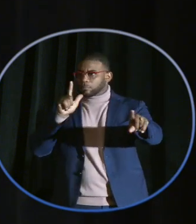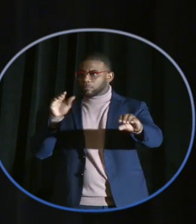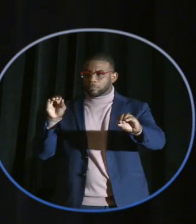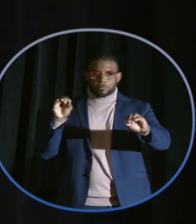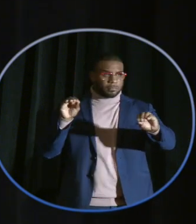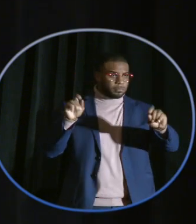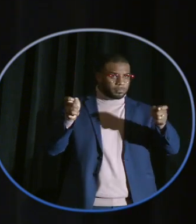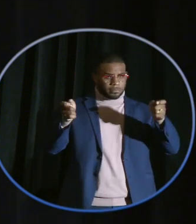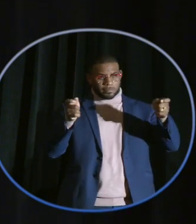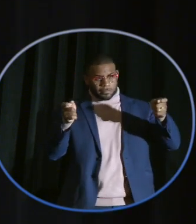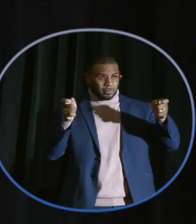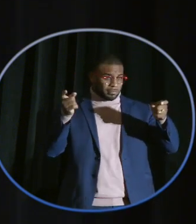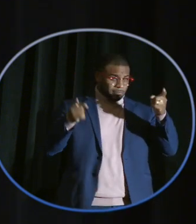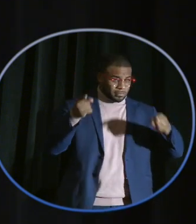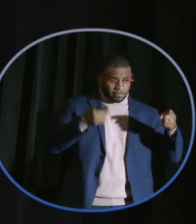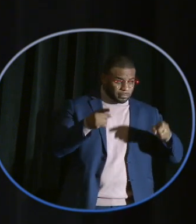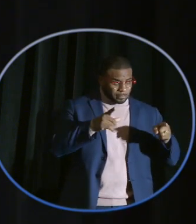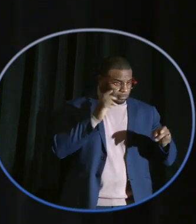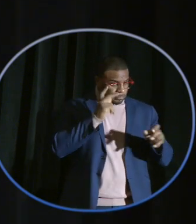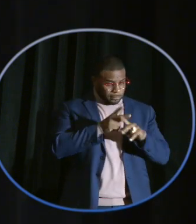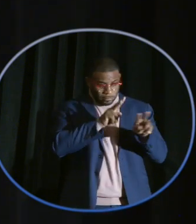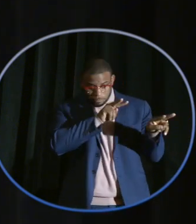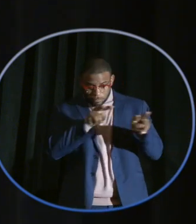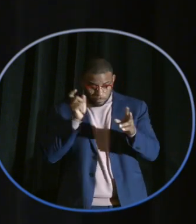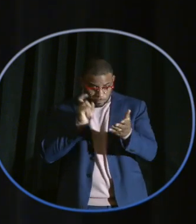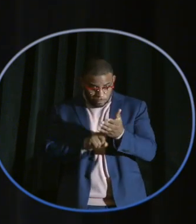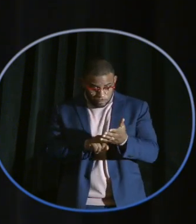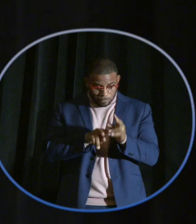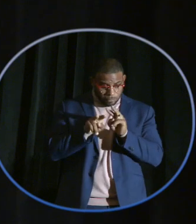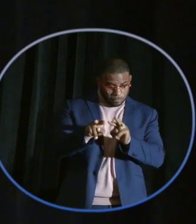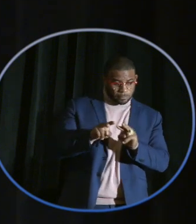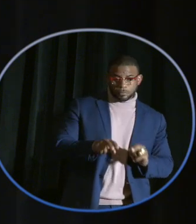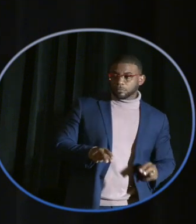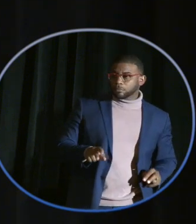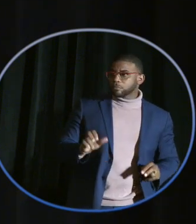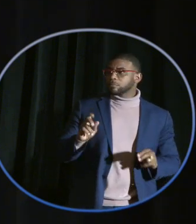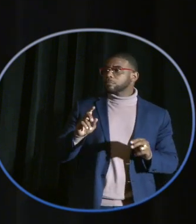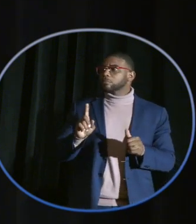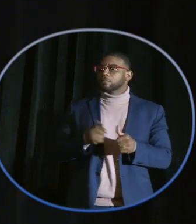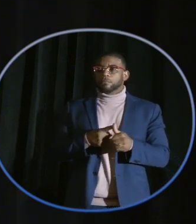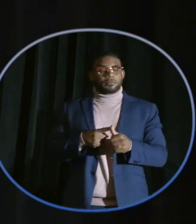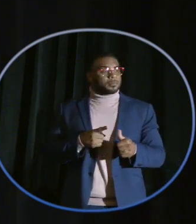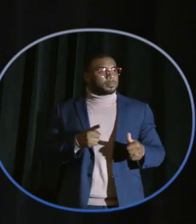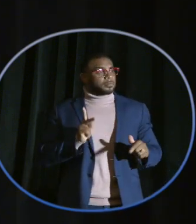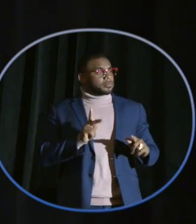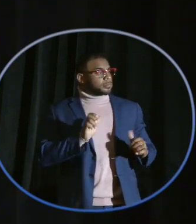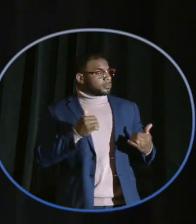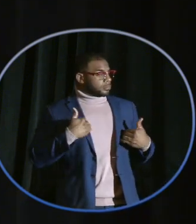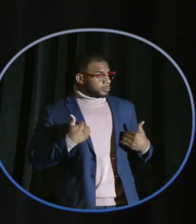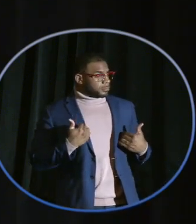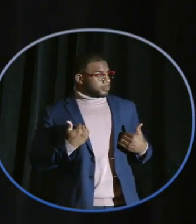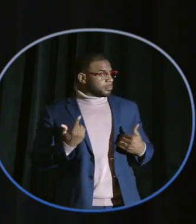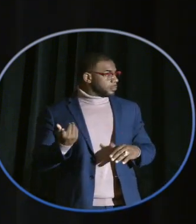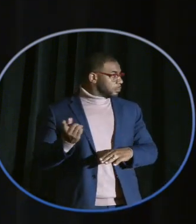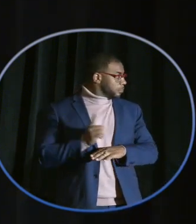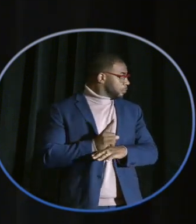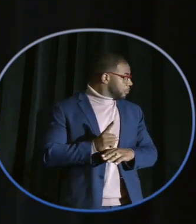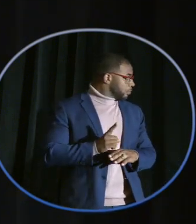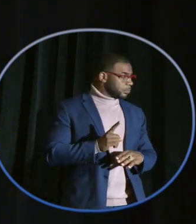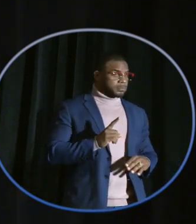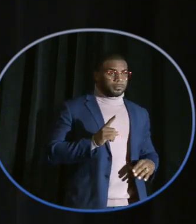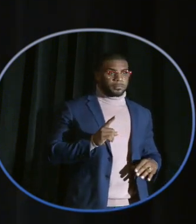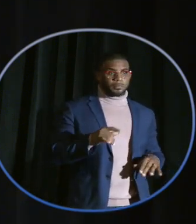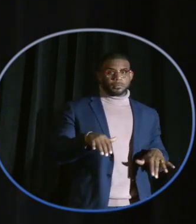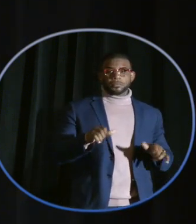and shaking in Baltimore City, those that we want to keep our eyes on and watch. So the first folks that we have up here,